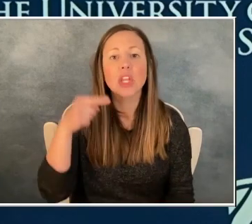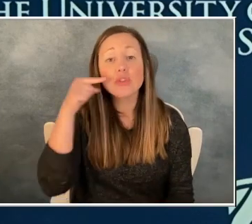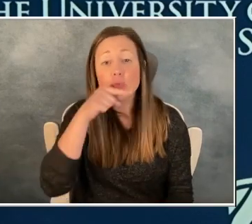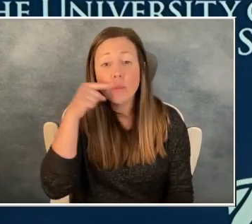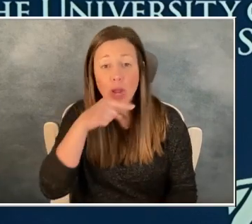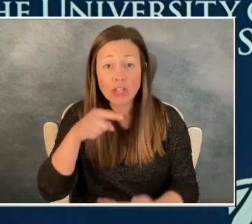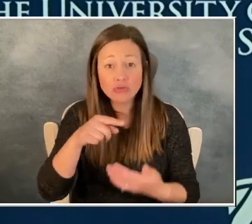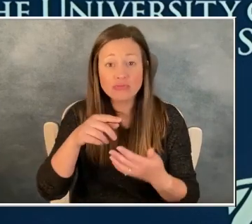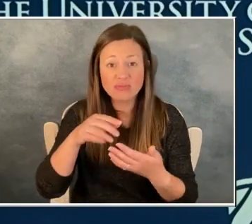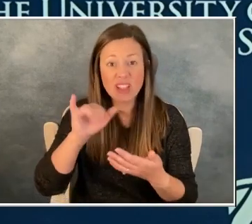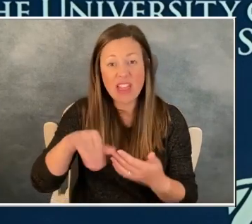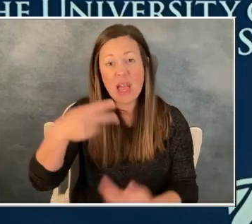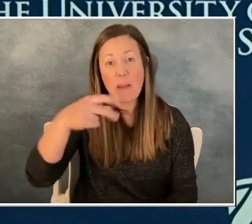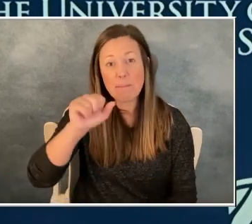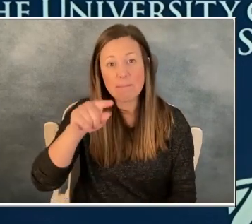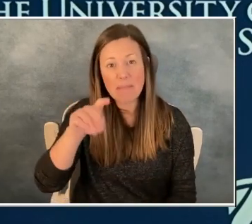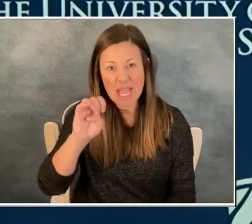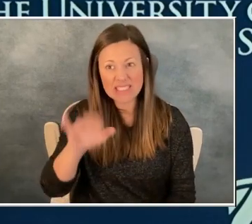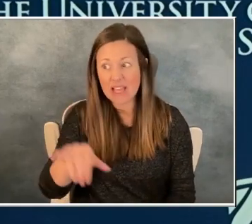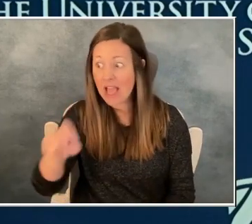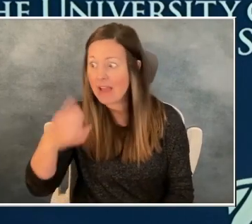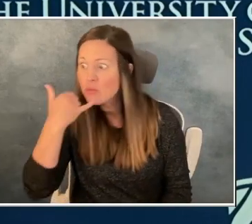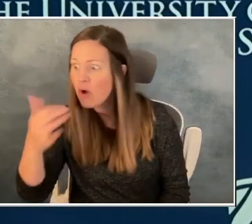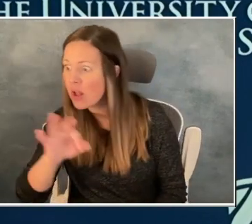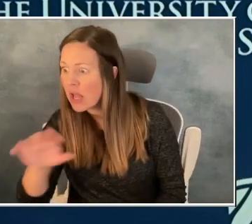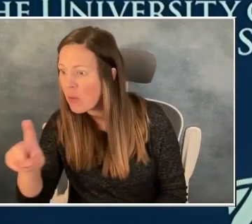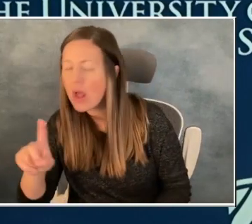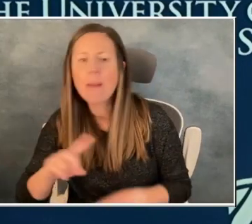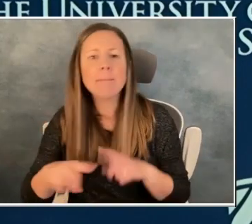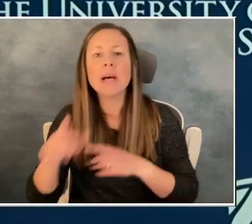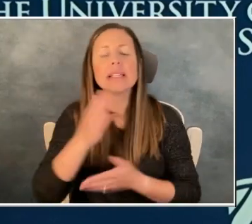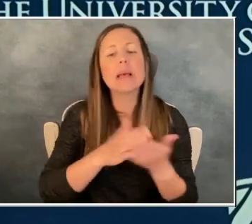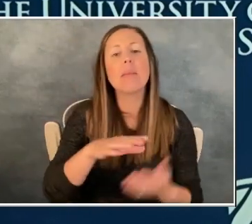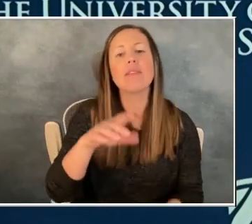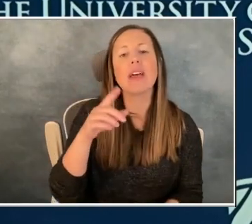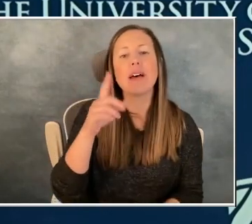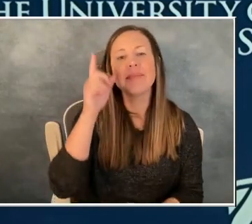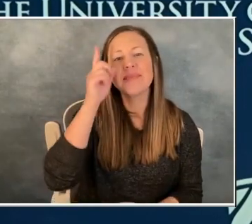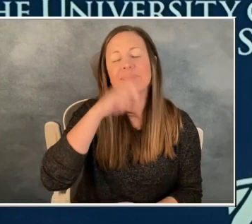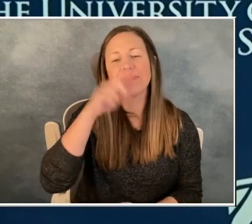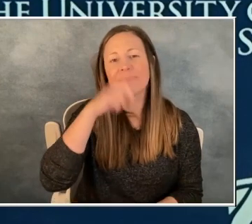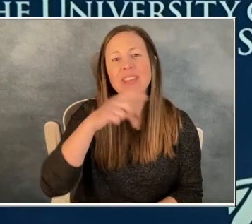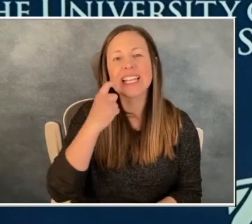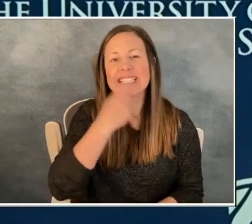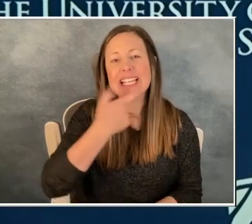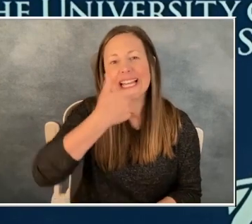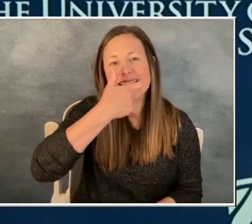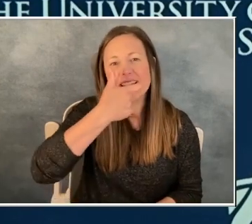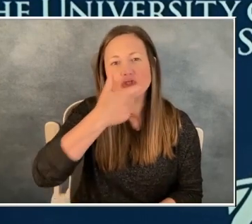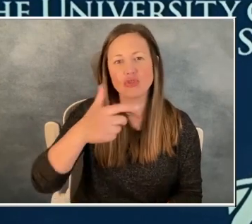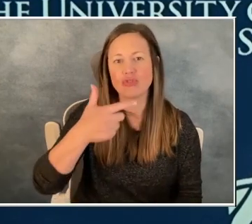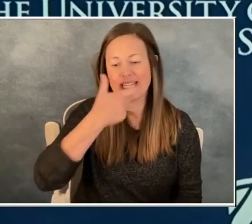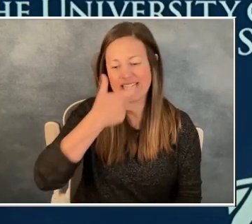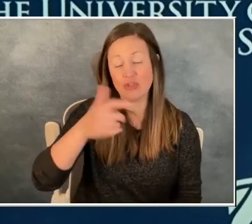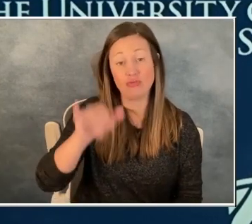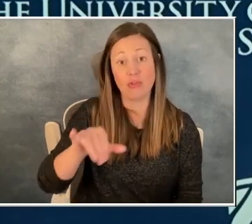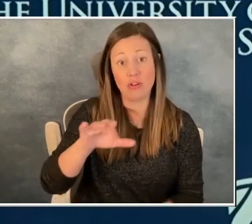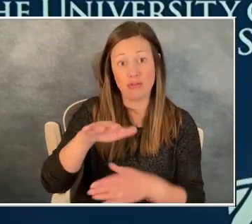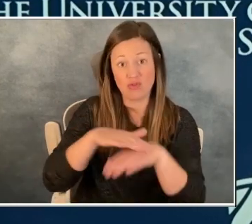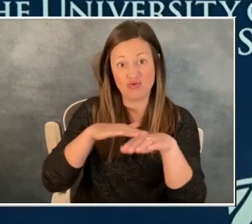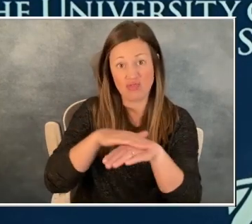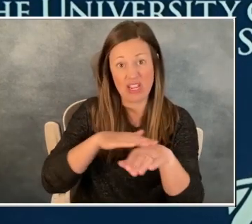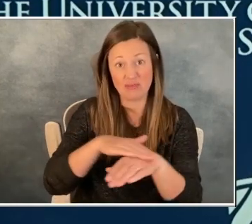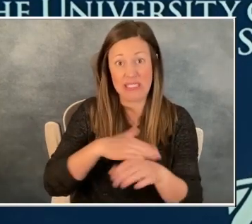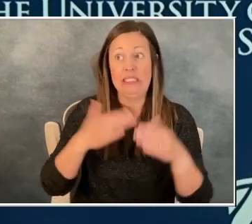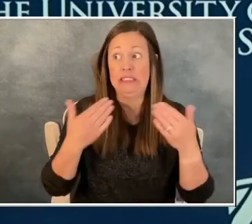call 911 about, but ingesting some of these denture creams, other products, something that might end up putting a child in the emergency